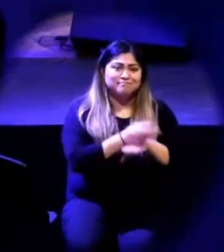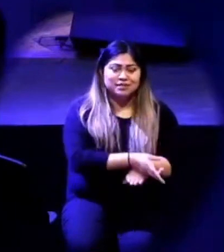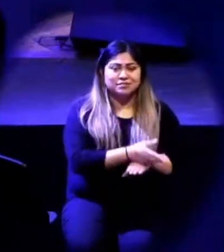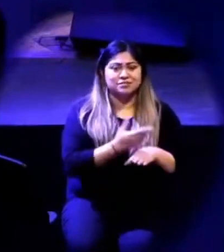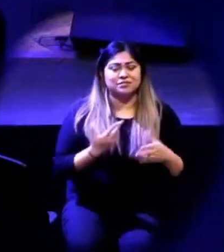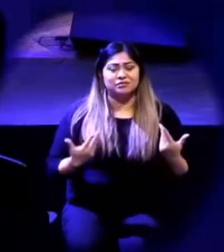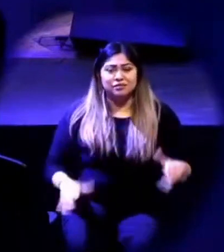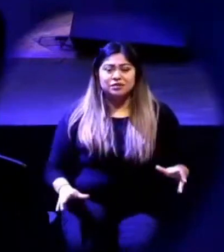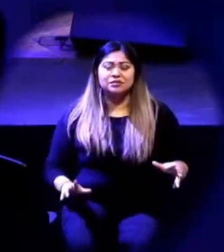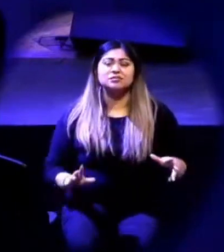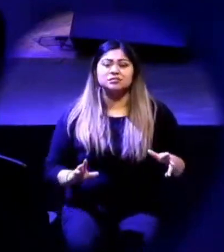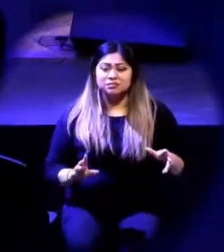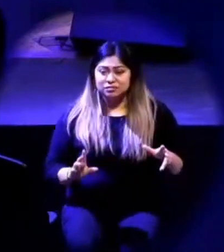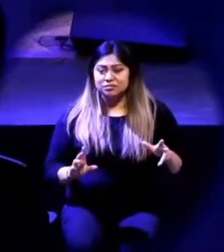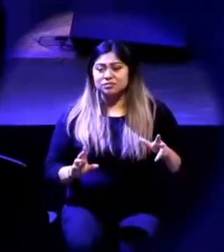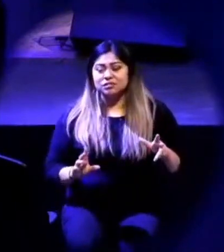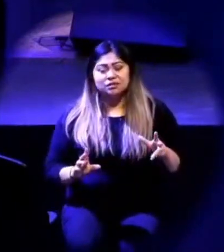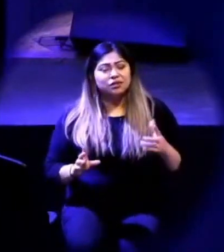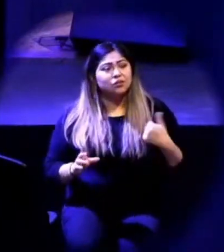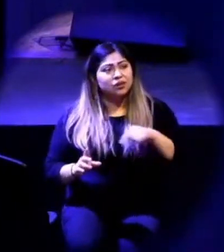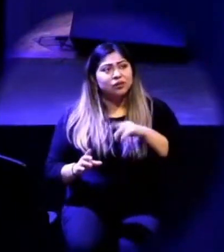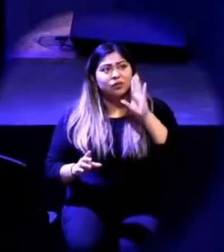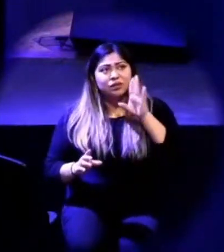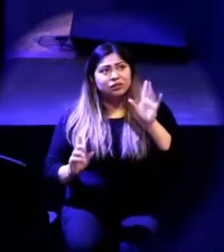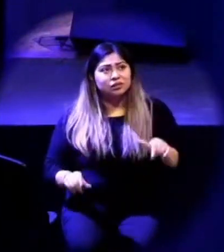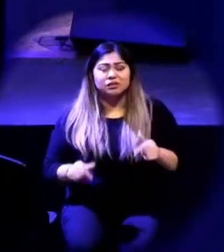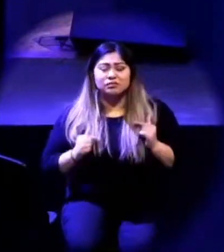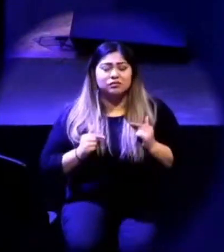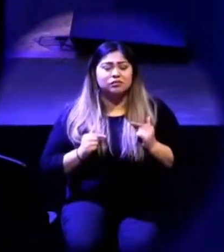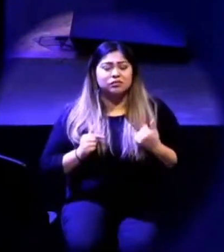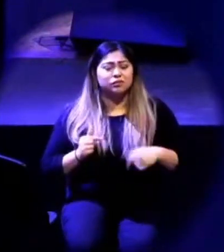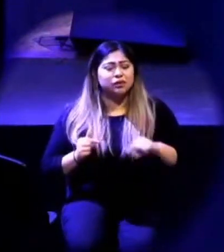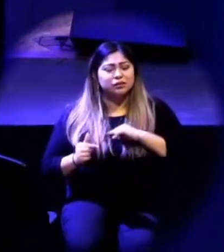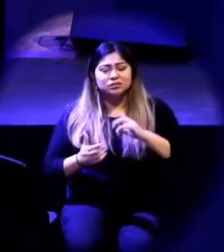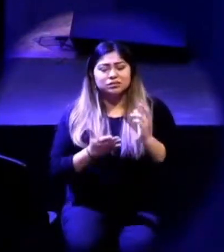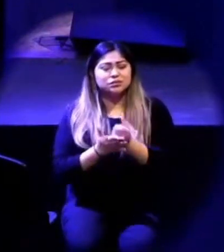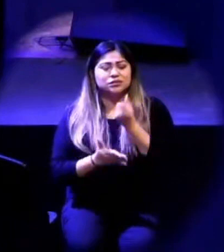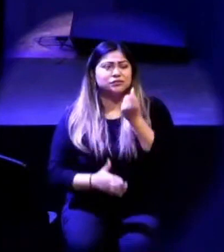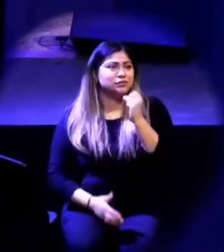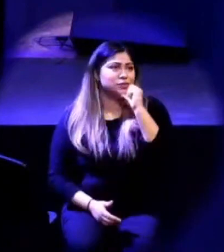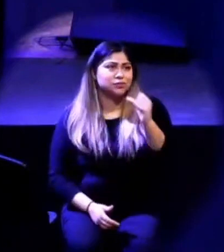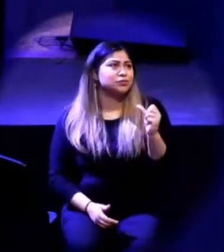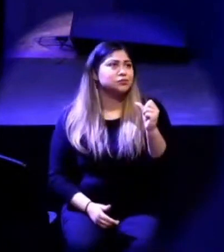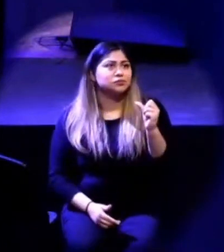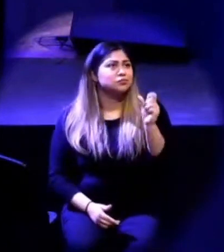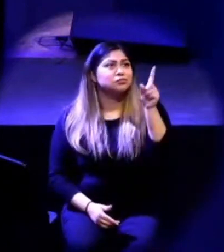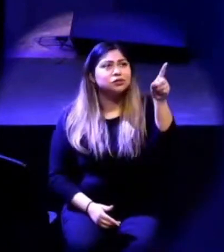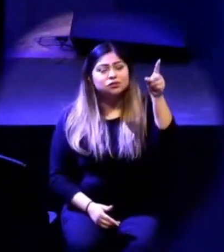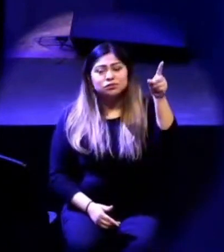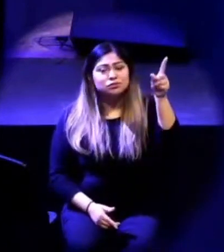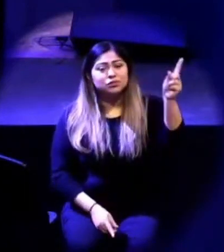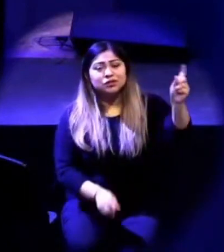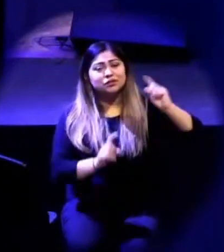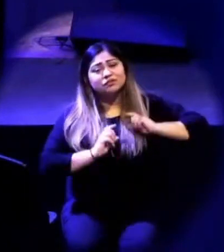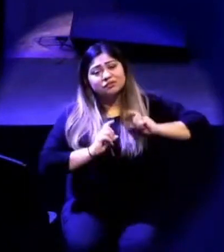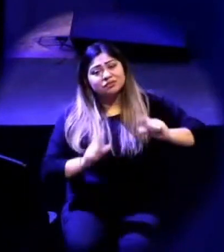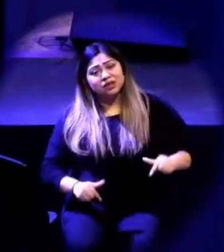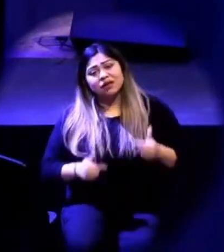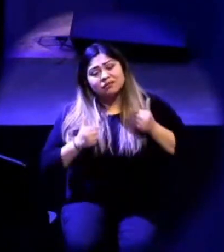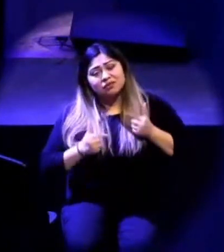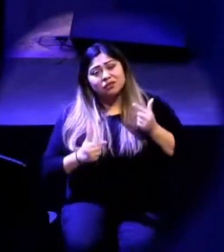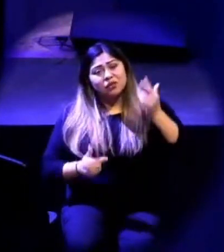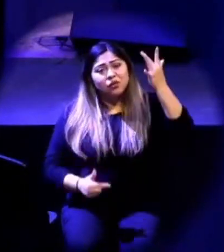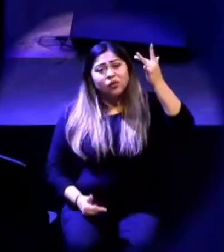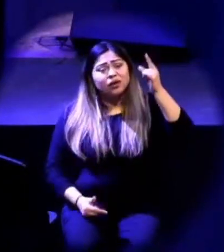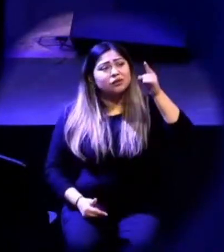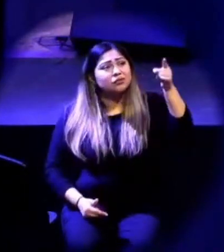yet shall we live. We don't deserve it, God, but you give this life because you